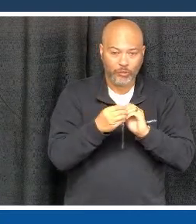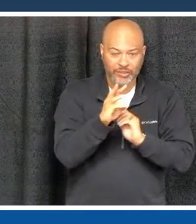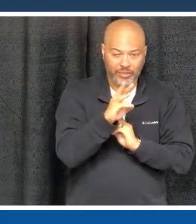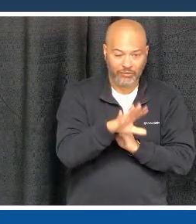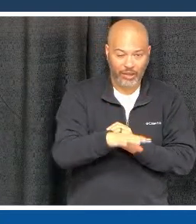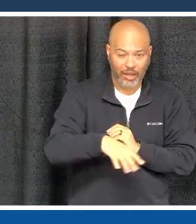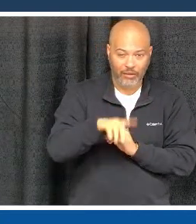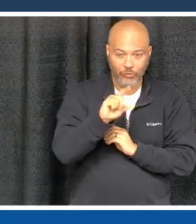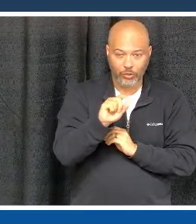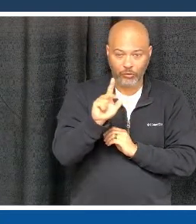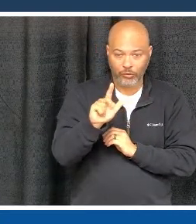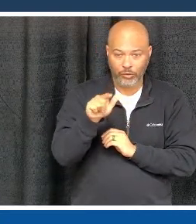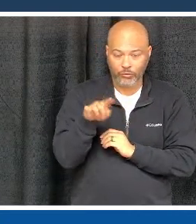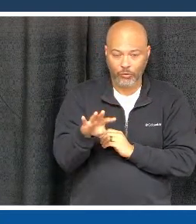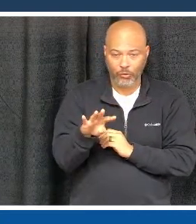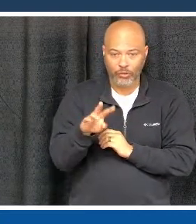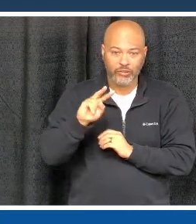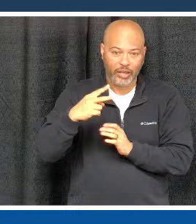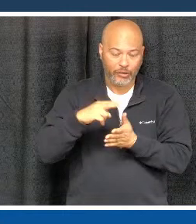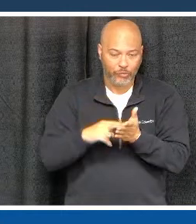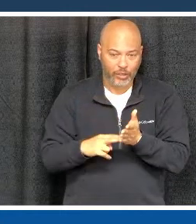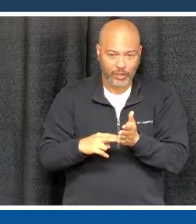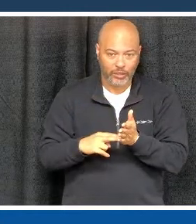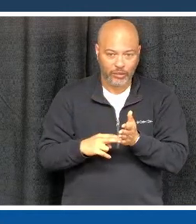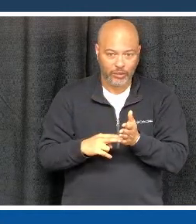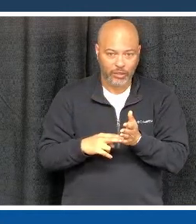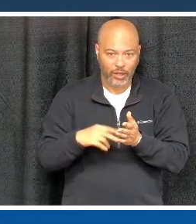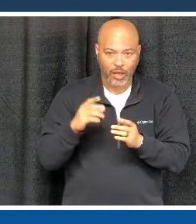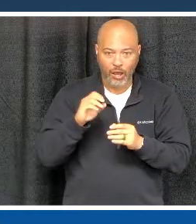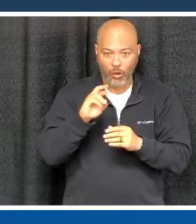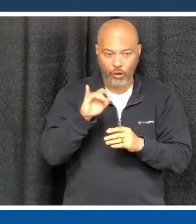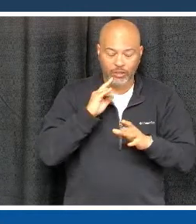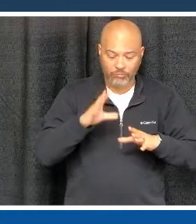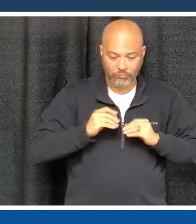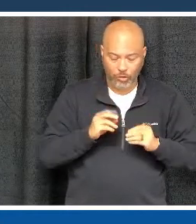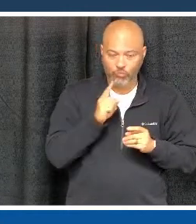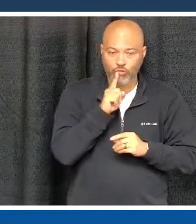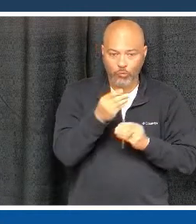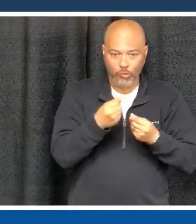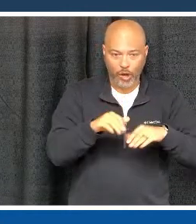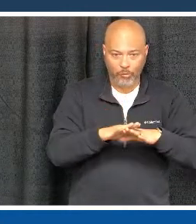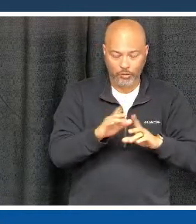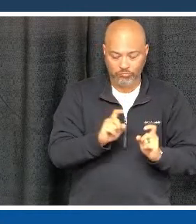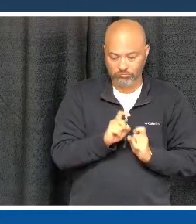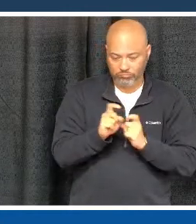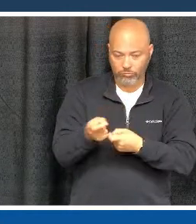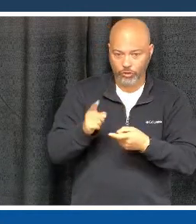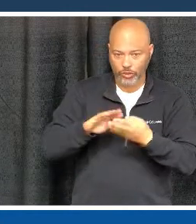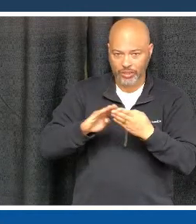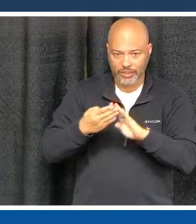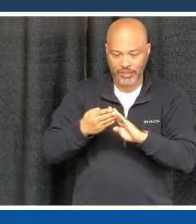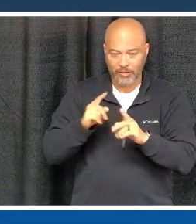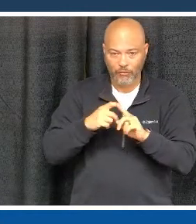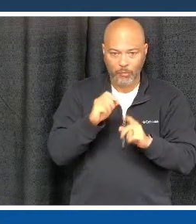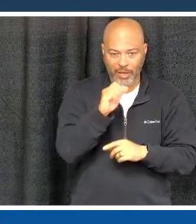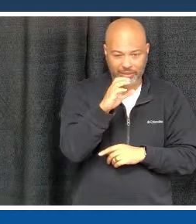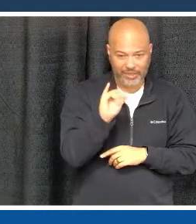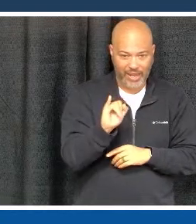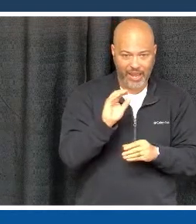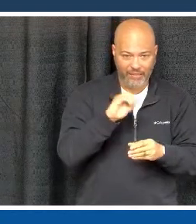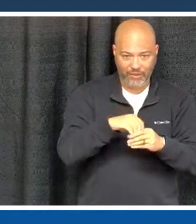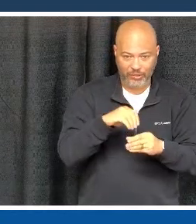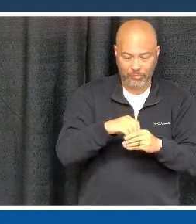65, 2023-24, second reading, an ordinance accepting the donation of certain real property from ACI Investment